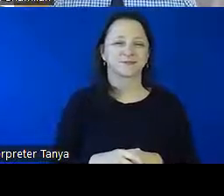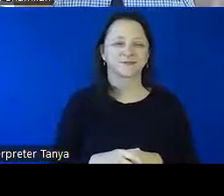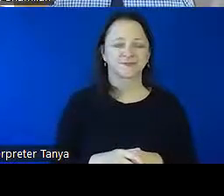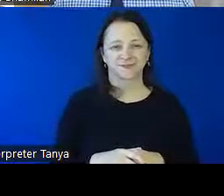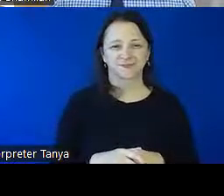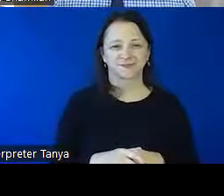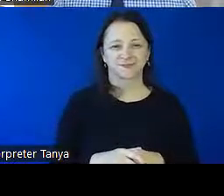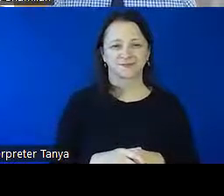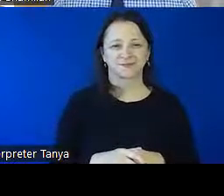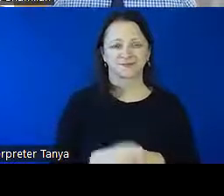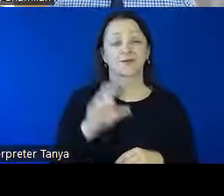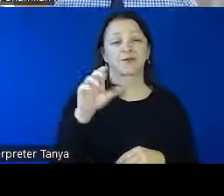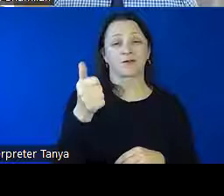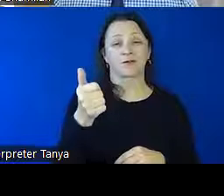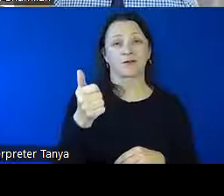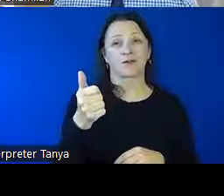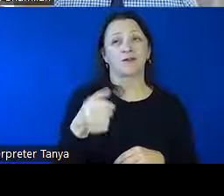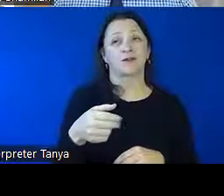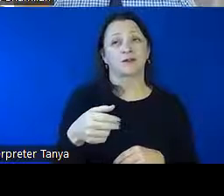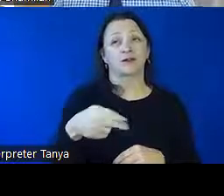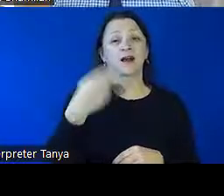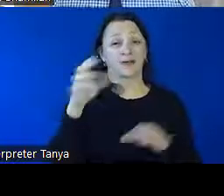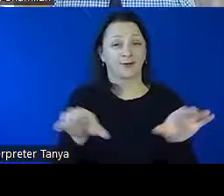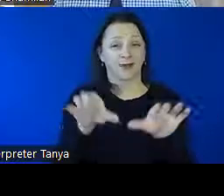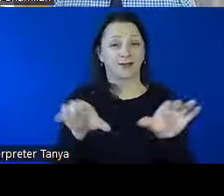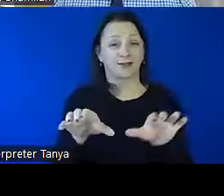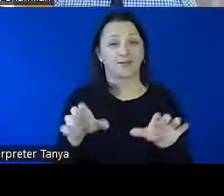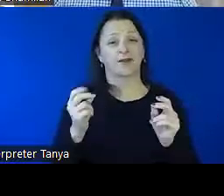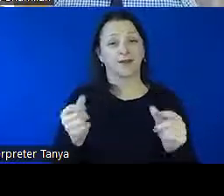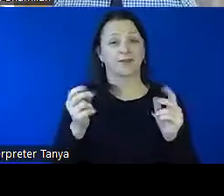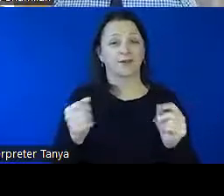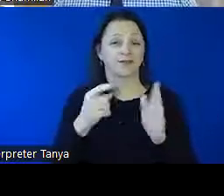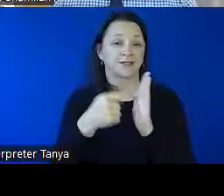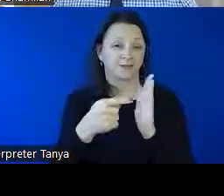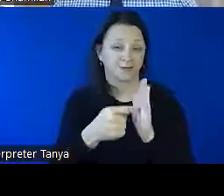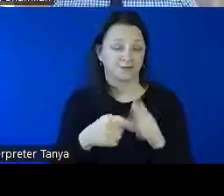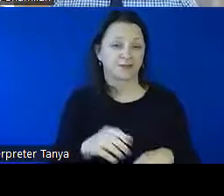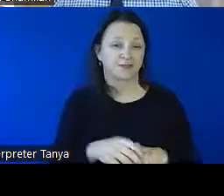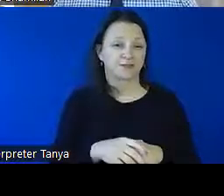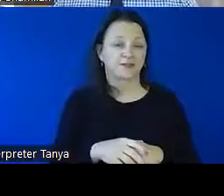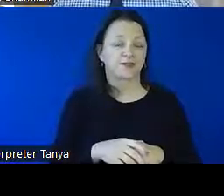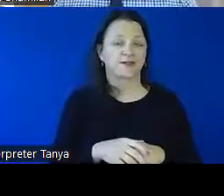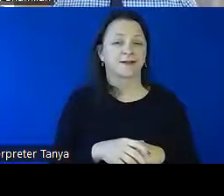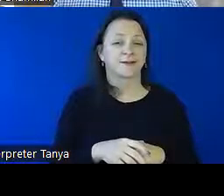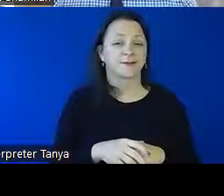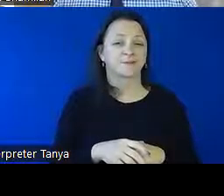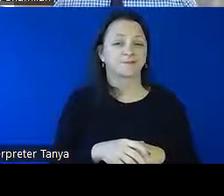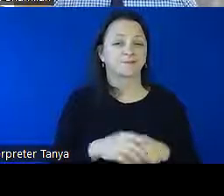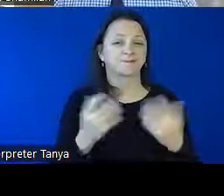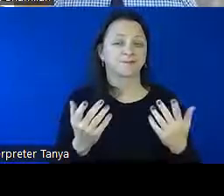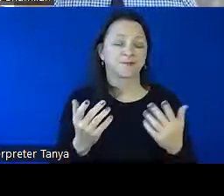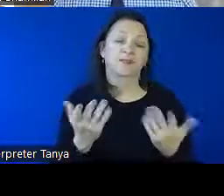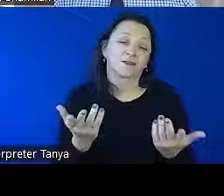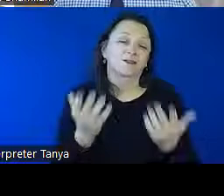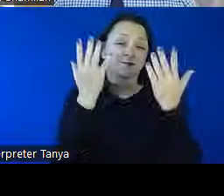You can also have a mostly hyperactivity or impulsivity kinds of symptoms. And